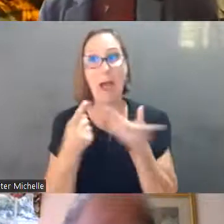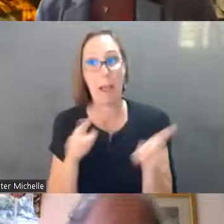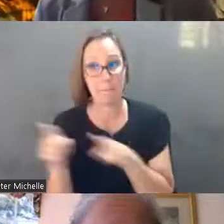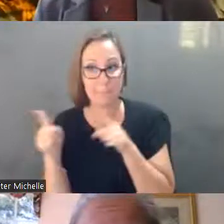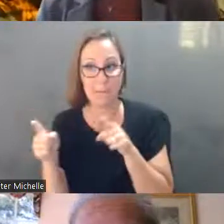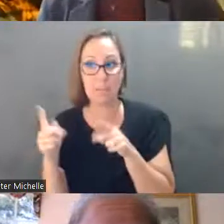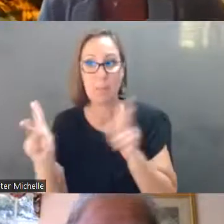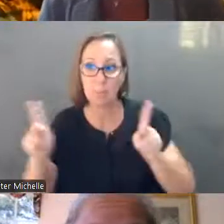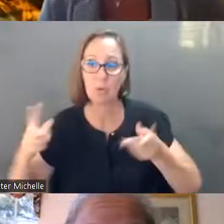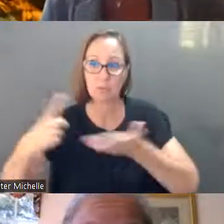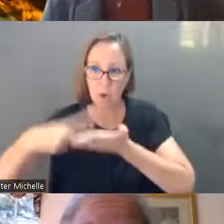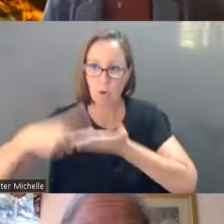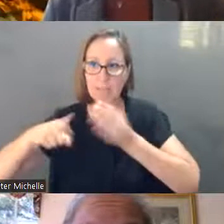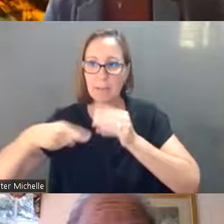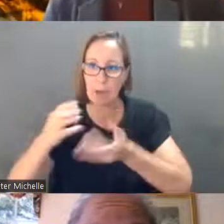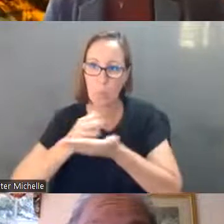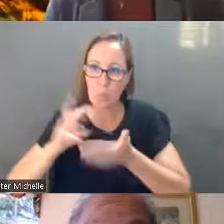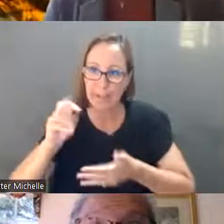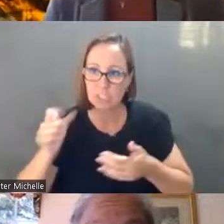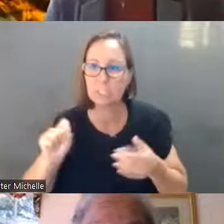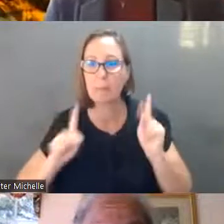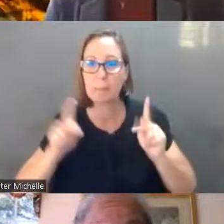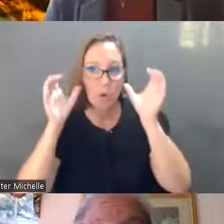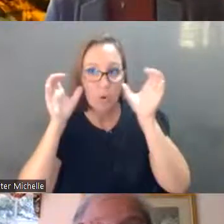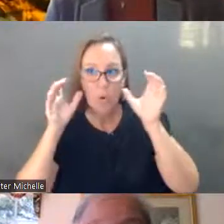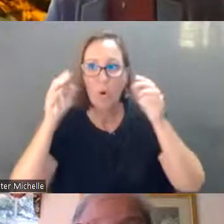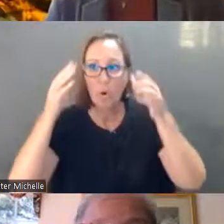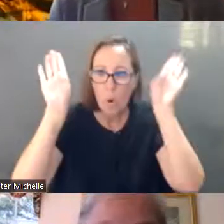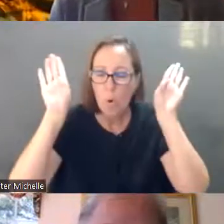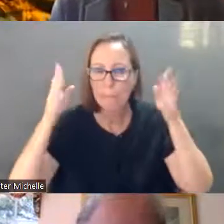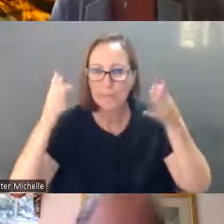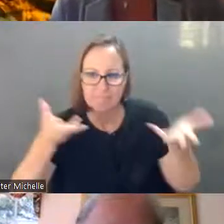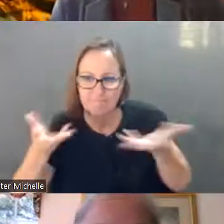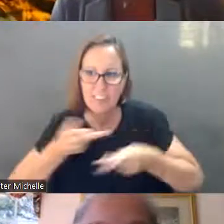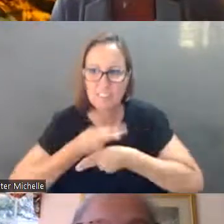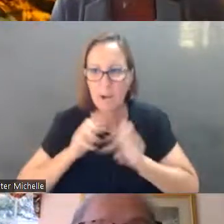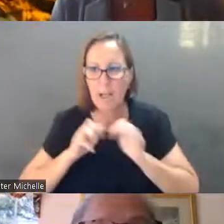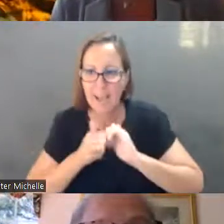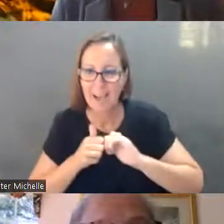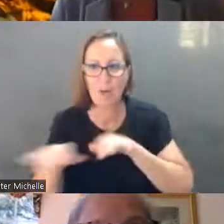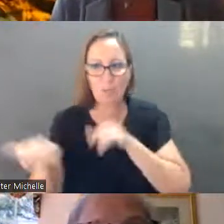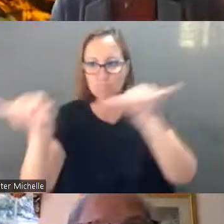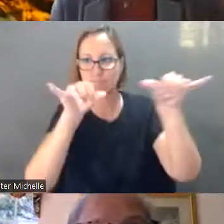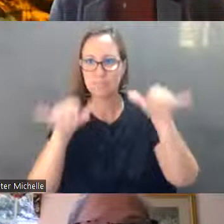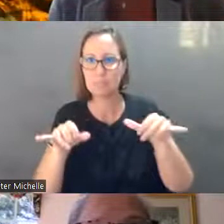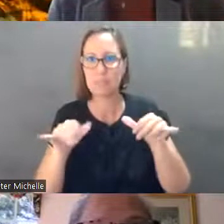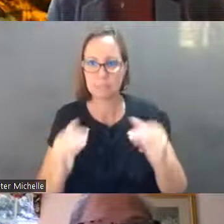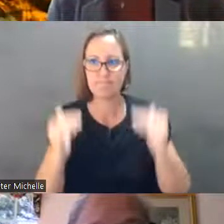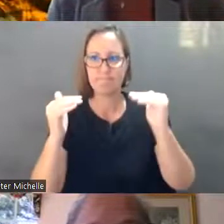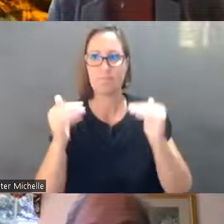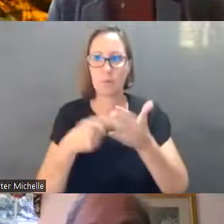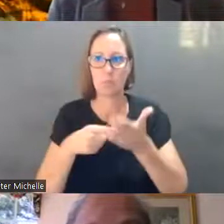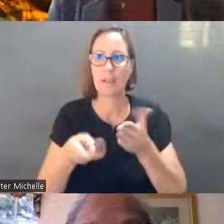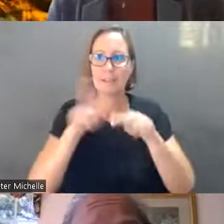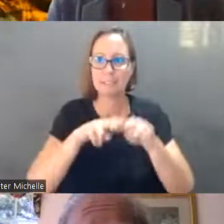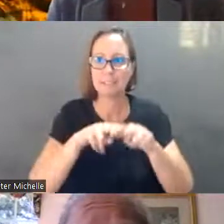level are, you know, open ears about how we can collectively make something like that happen, and that it